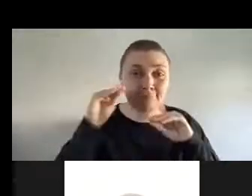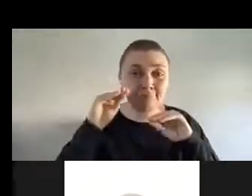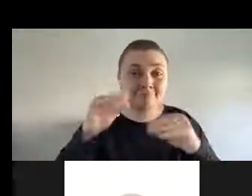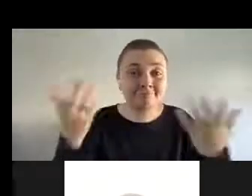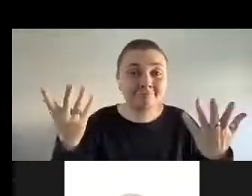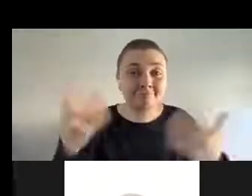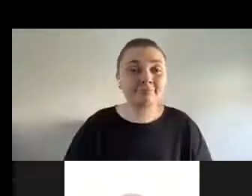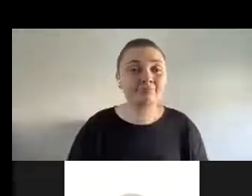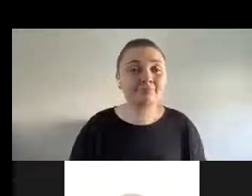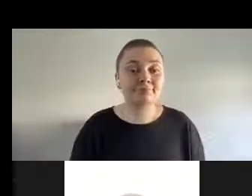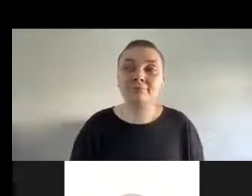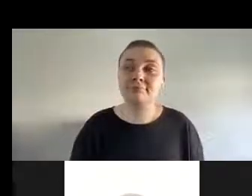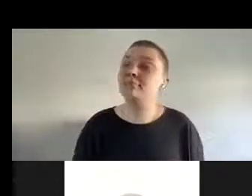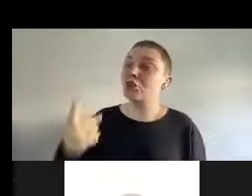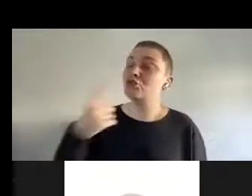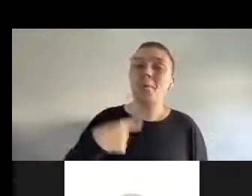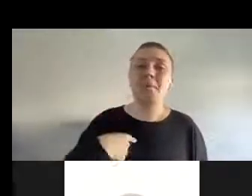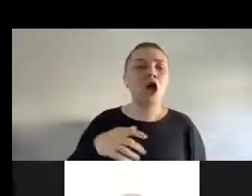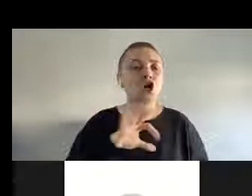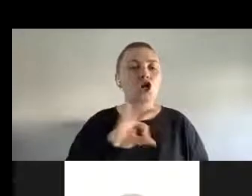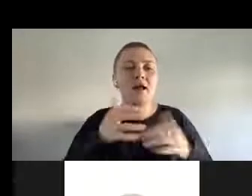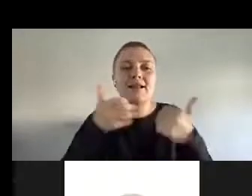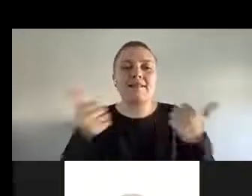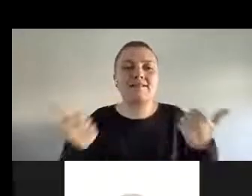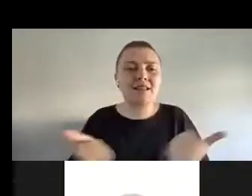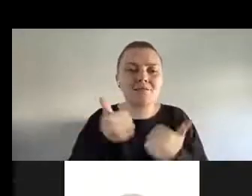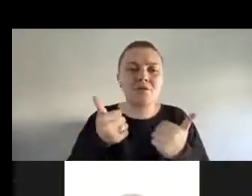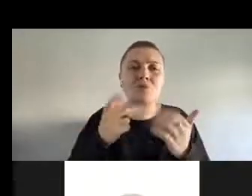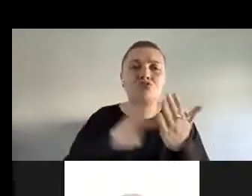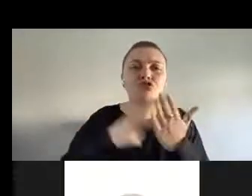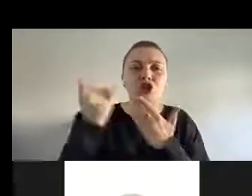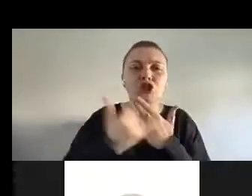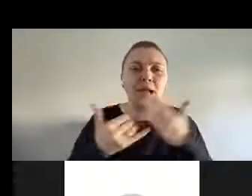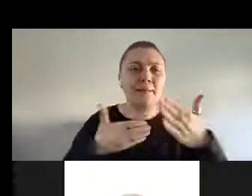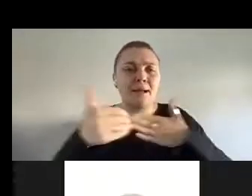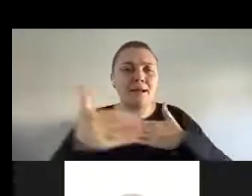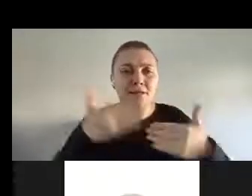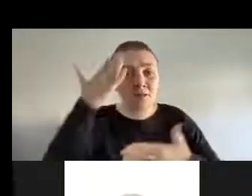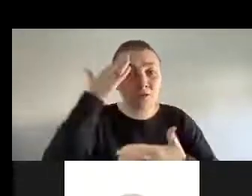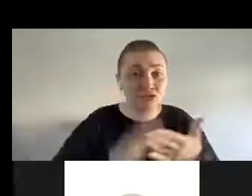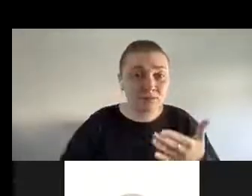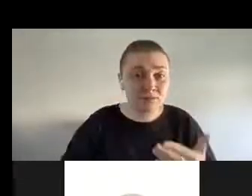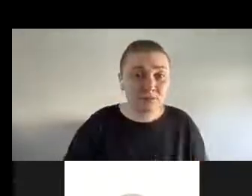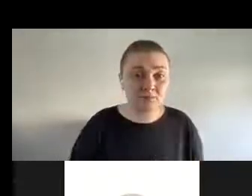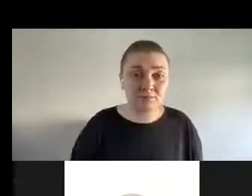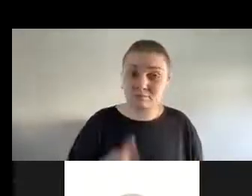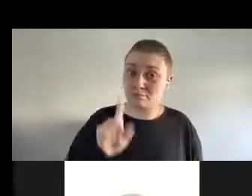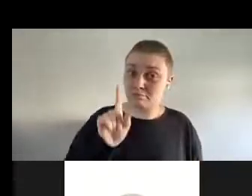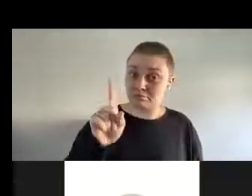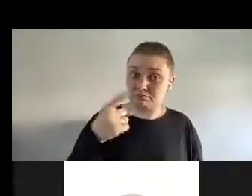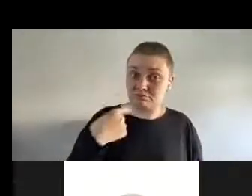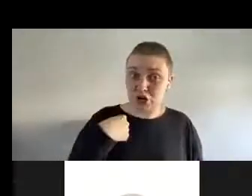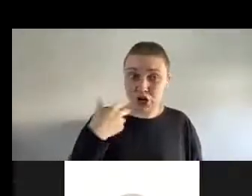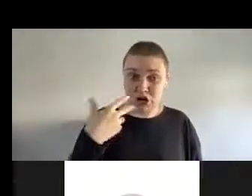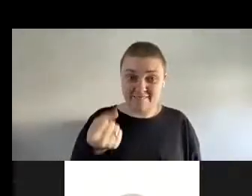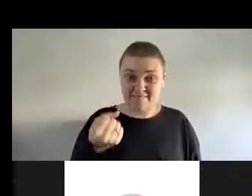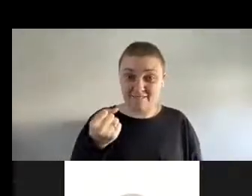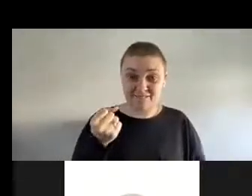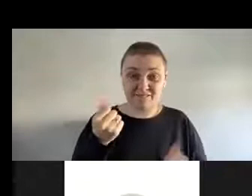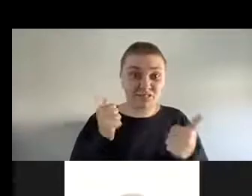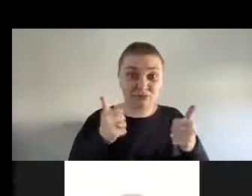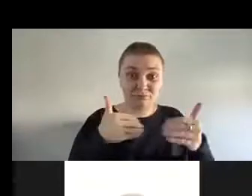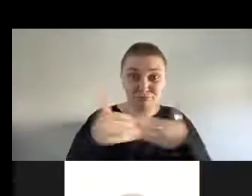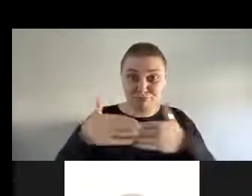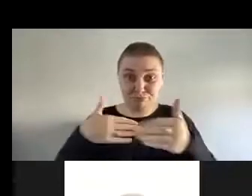I was told that I did not have enough project management experience. Yet, I have worked on projects in